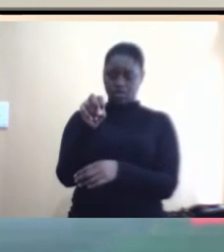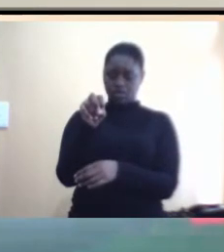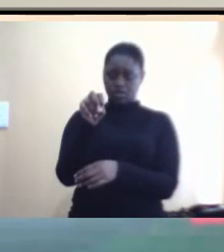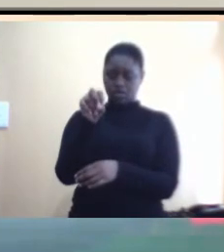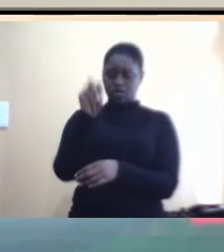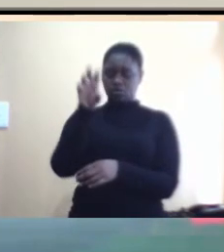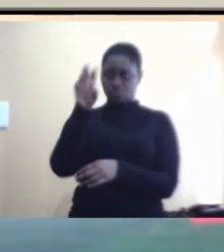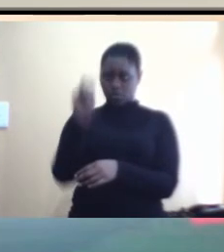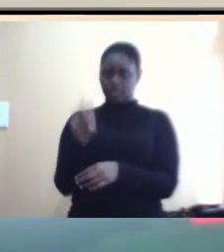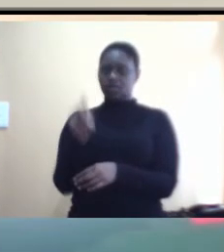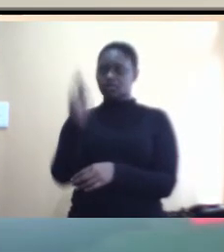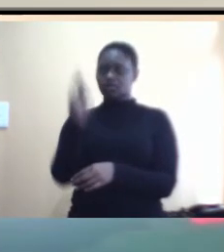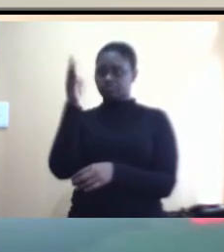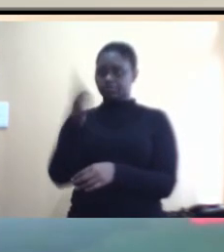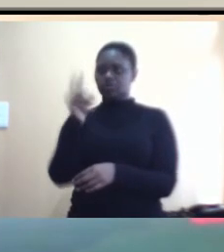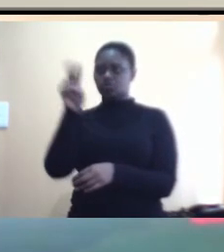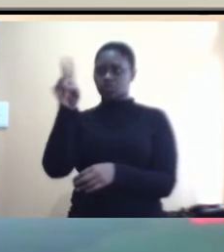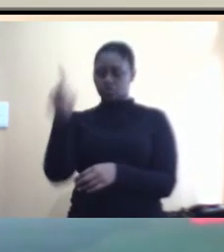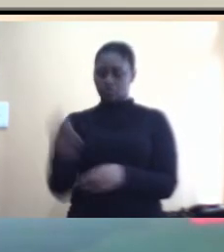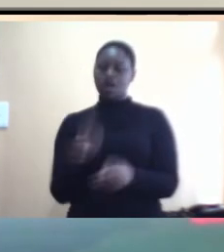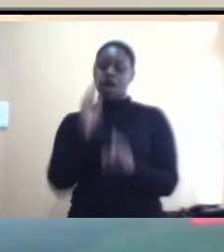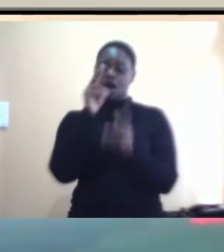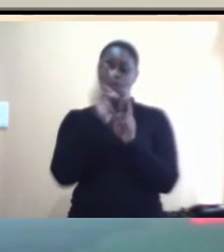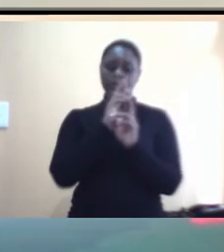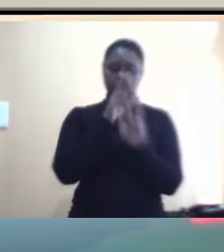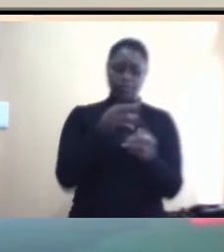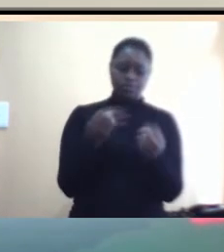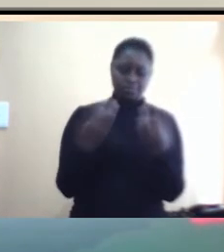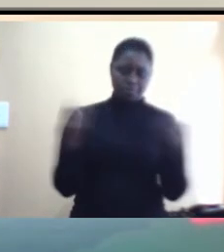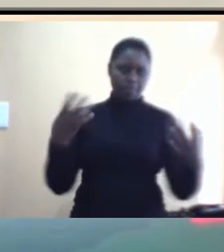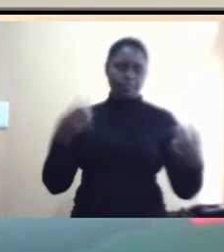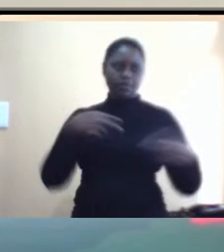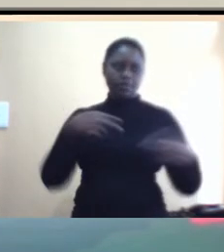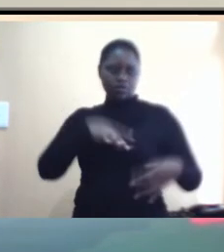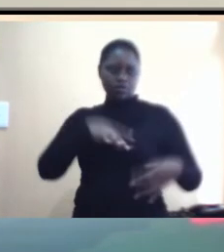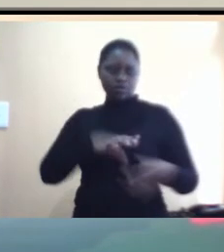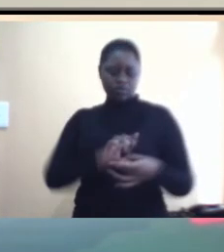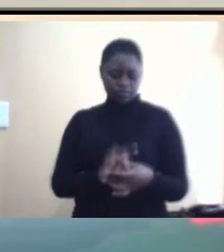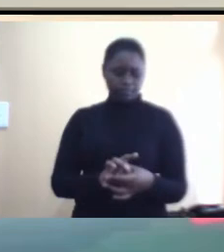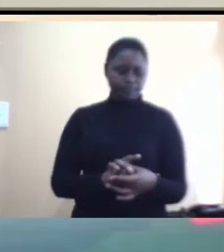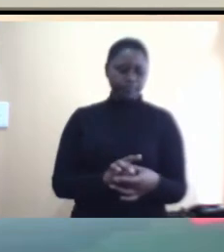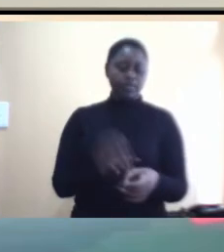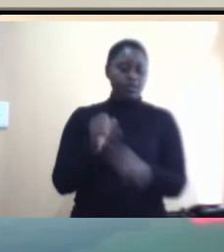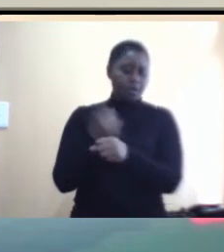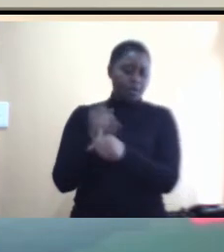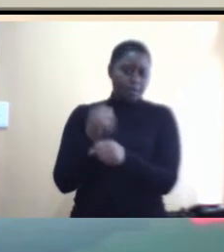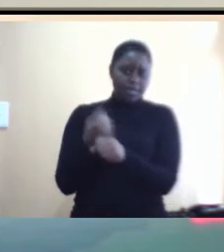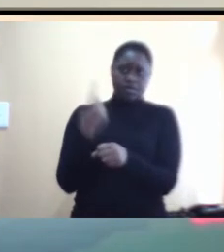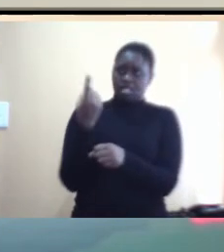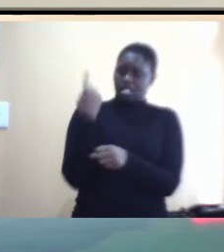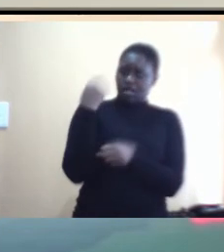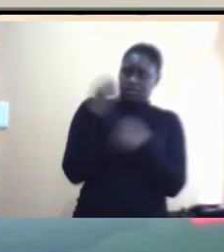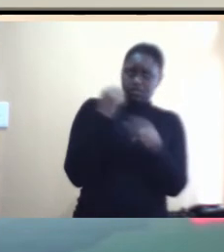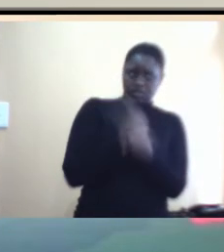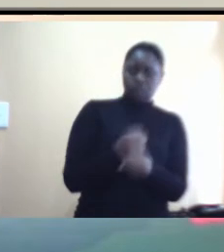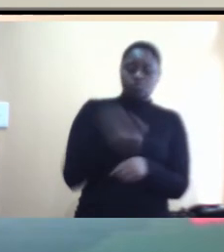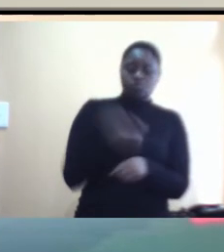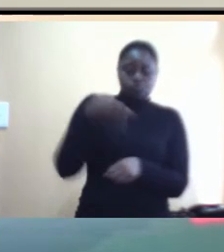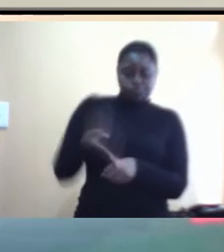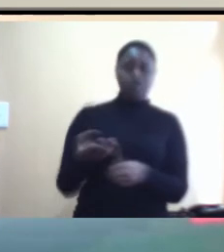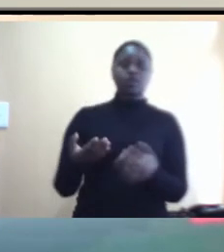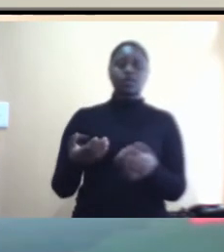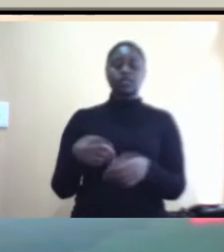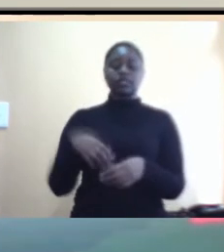2020-21, I will also be reporting on the several commitments I made last year to this House.